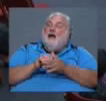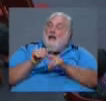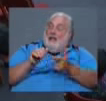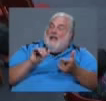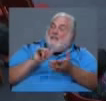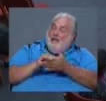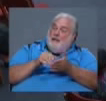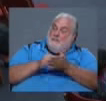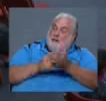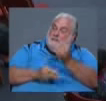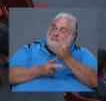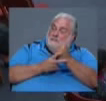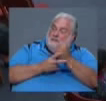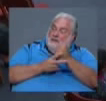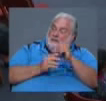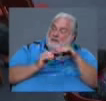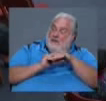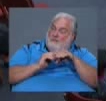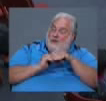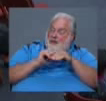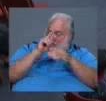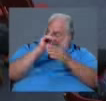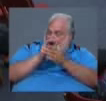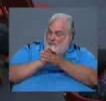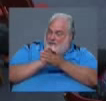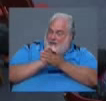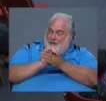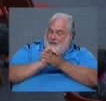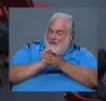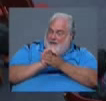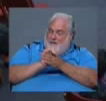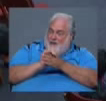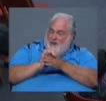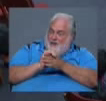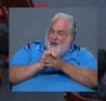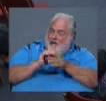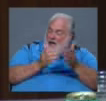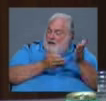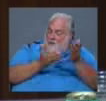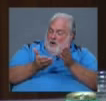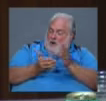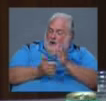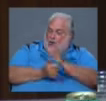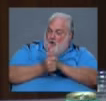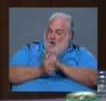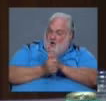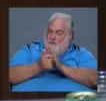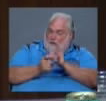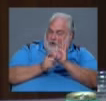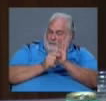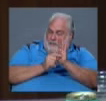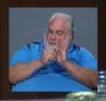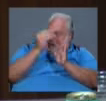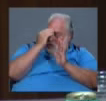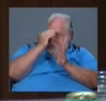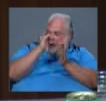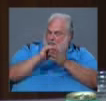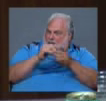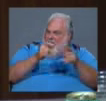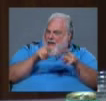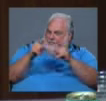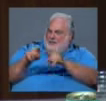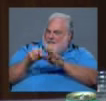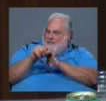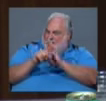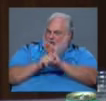your revenue. And I think that, and I had brought an article from the paper, and I do know that that's going on somewhere in the state